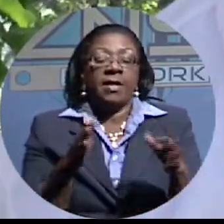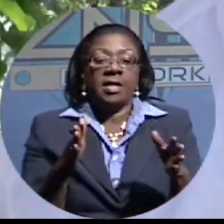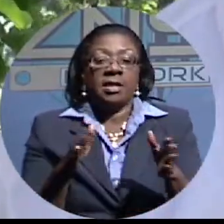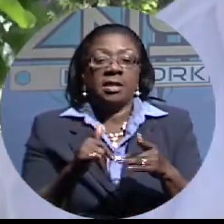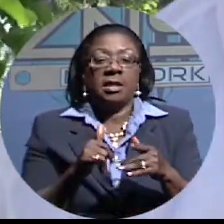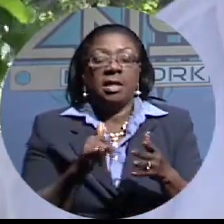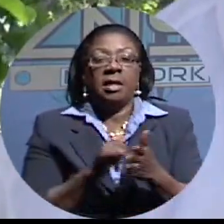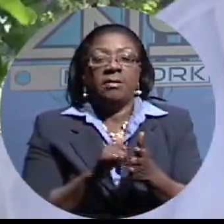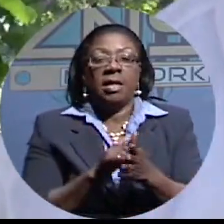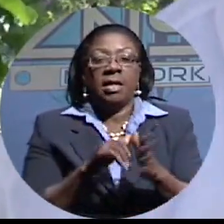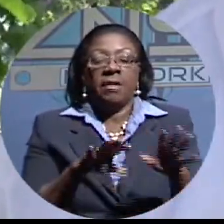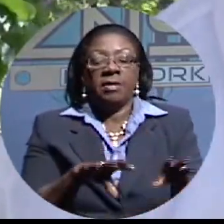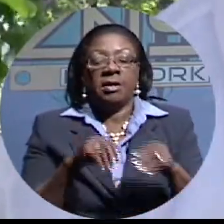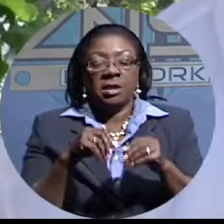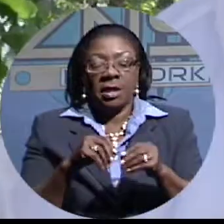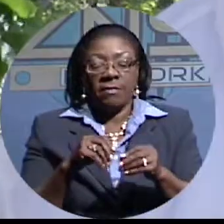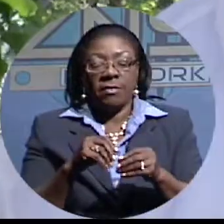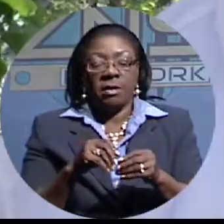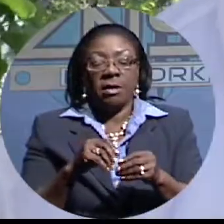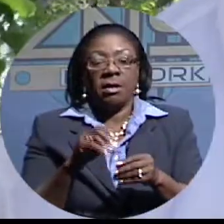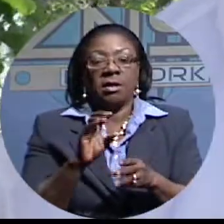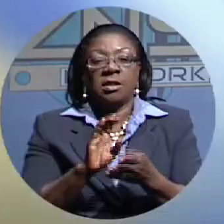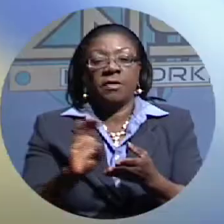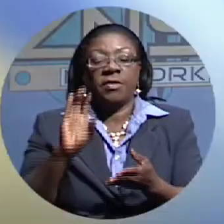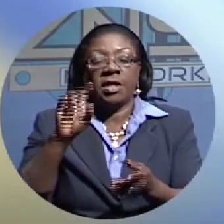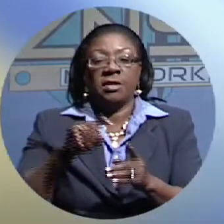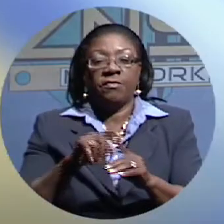receive the certification from the Bahamas will be recognized by the ISF.